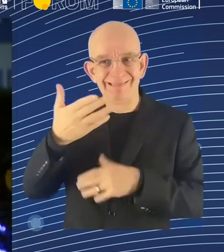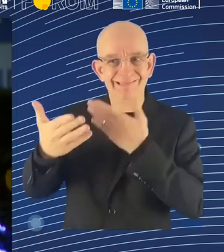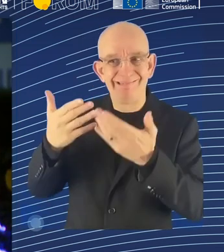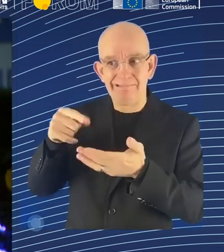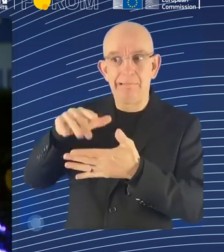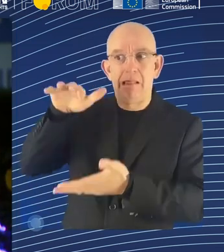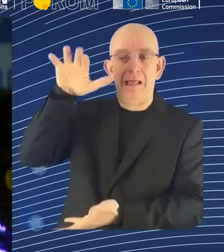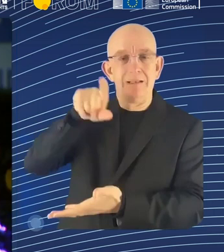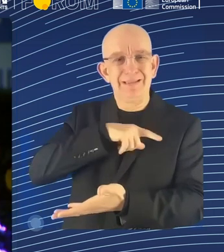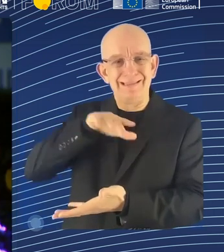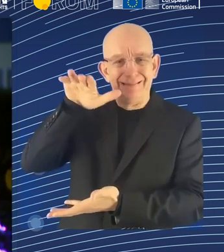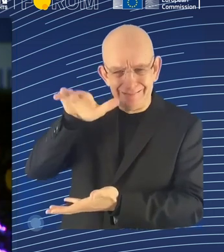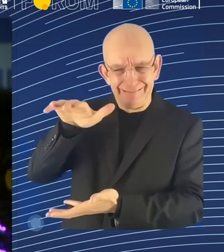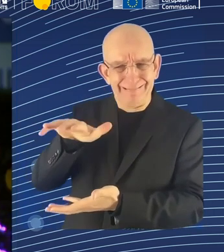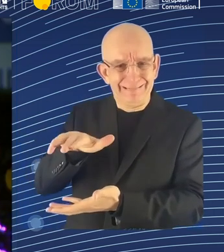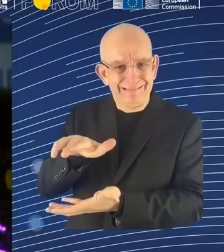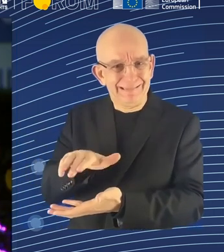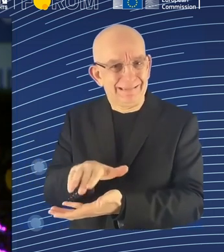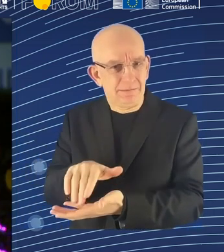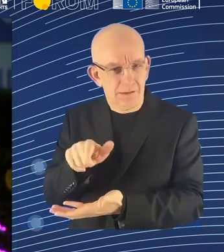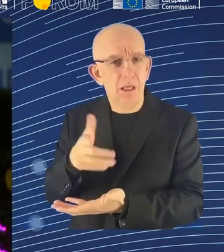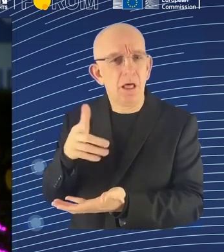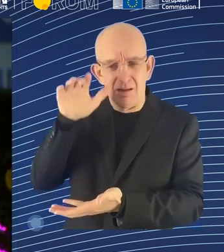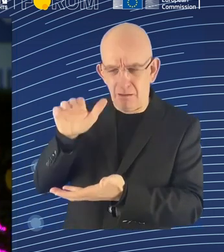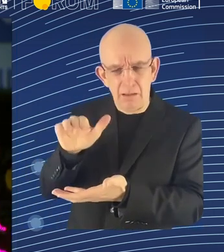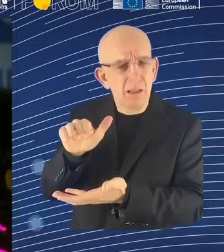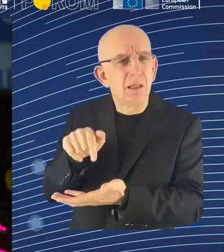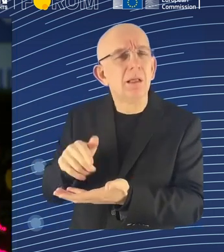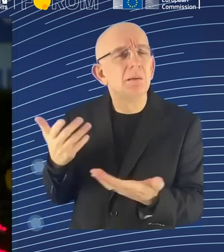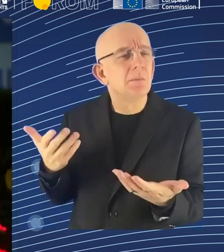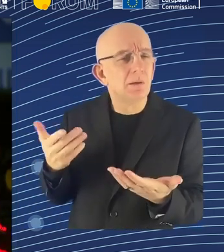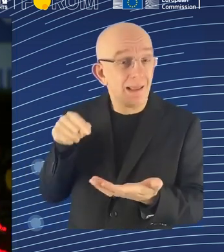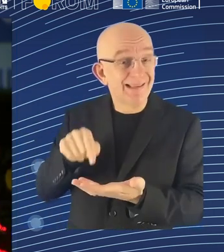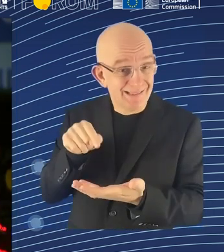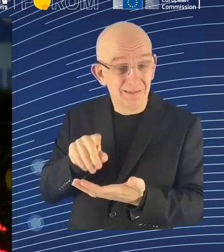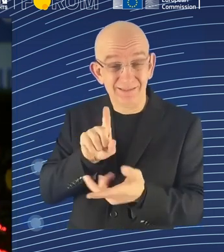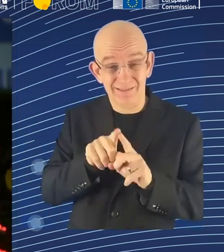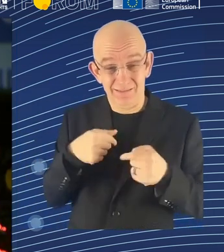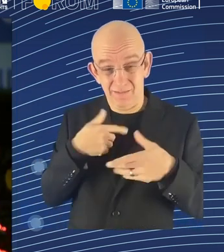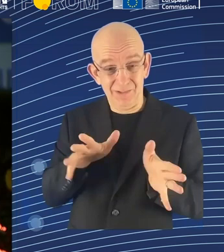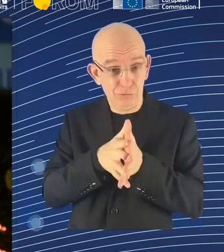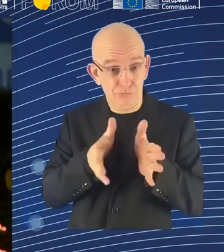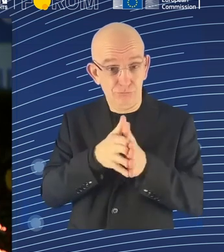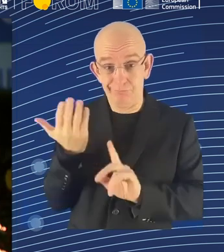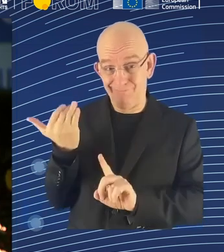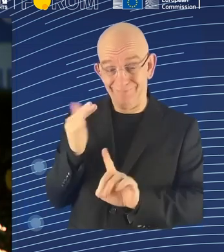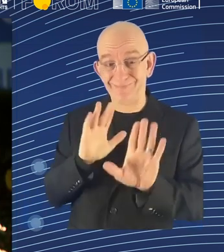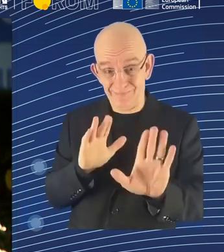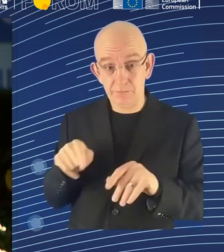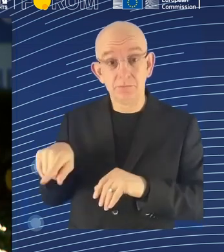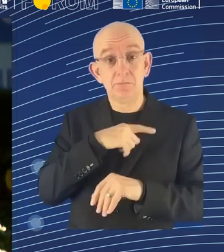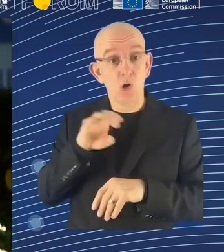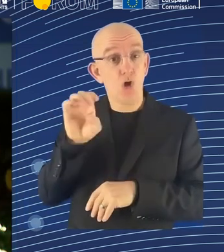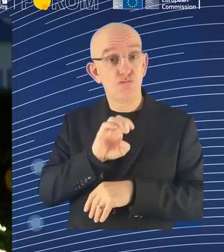developed year after year, decade after decade, industrial revolution after industrial revolution, have formed the foundation on